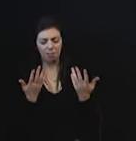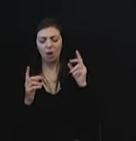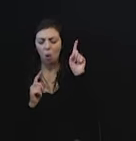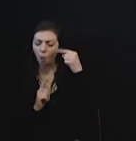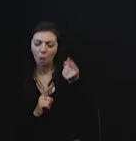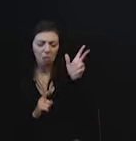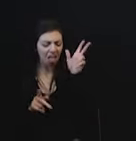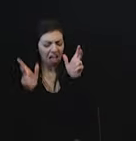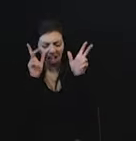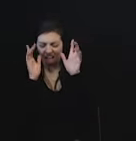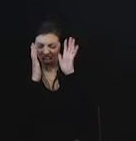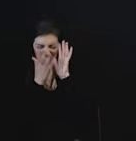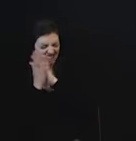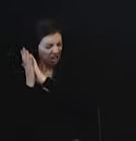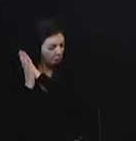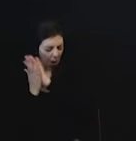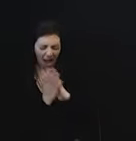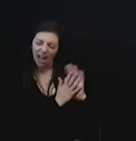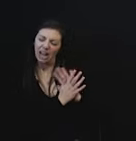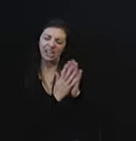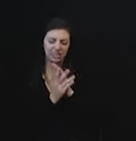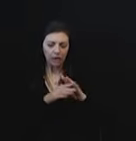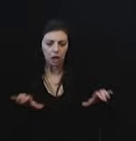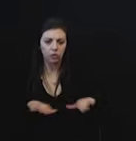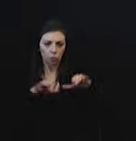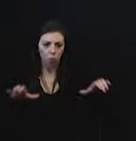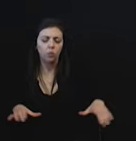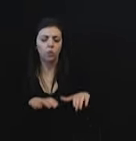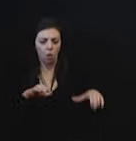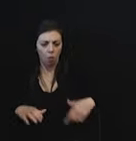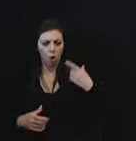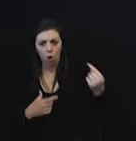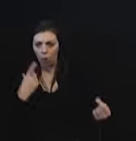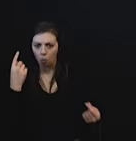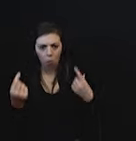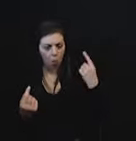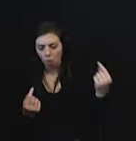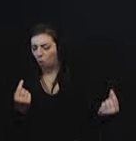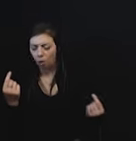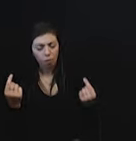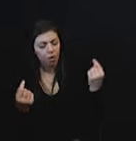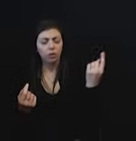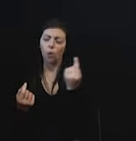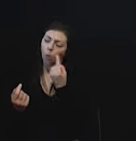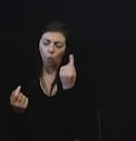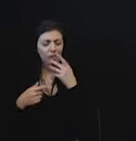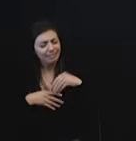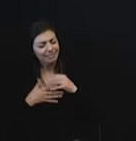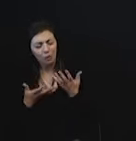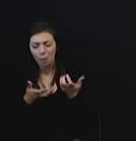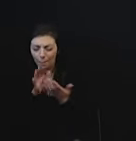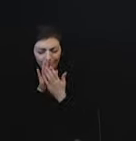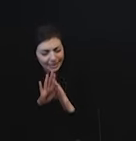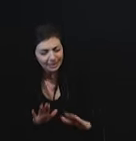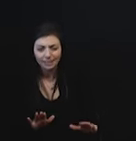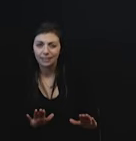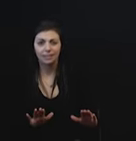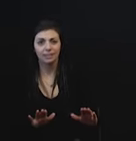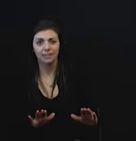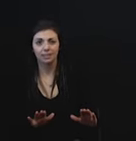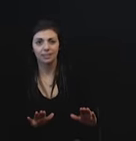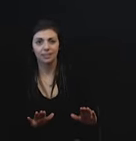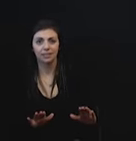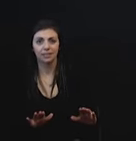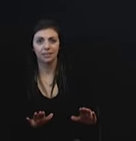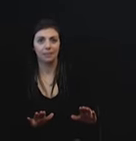noise and noise, and you are going and you're going and you're going, and all you want is peace. All you want is